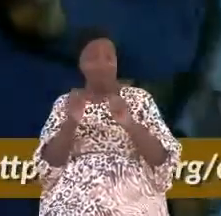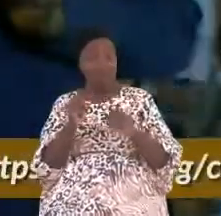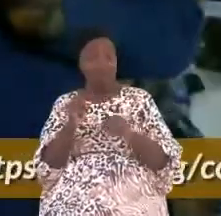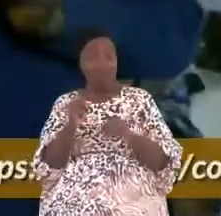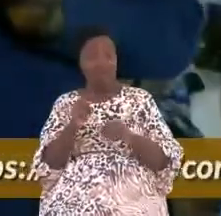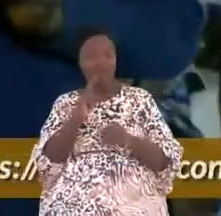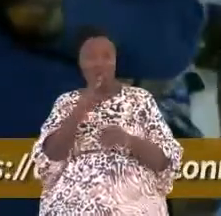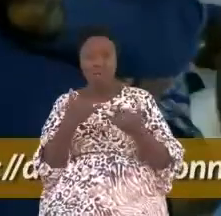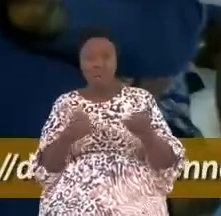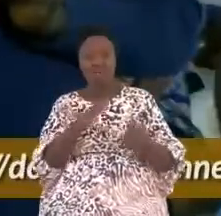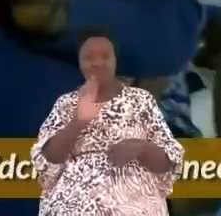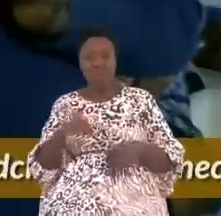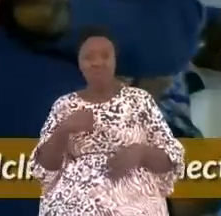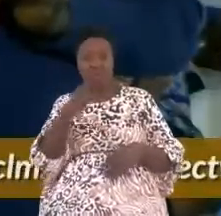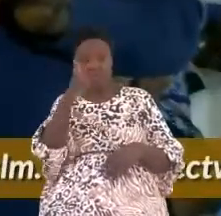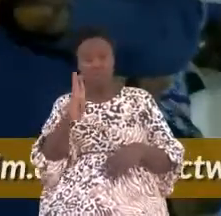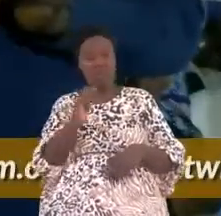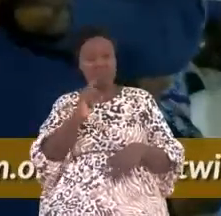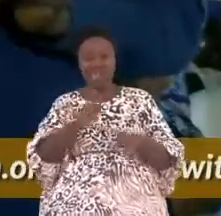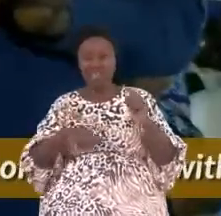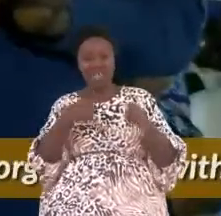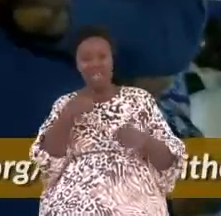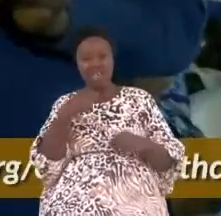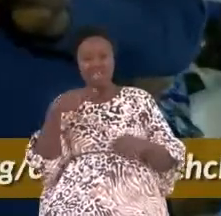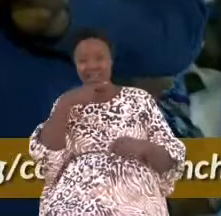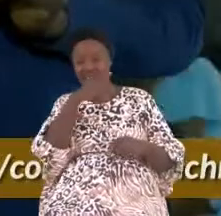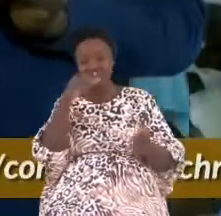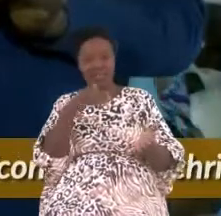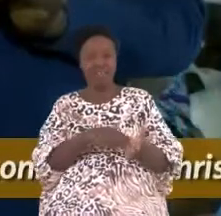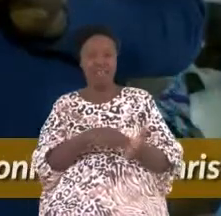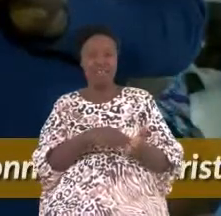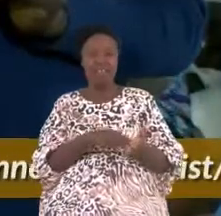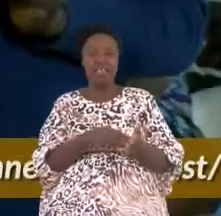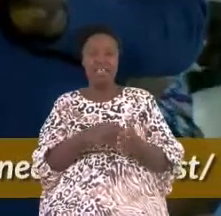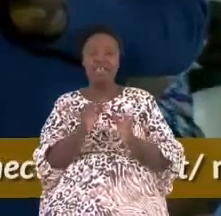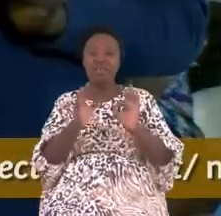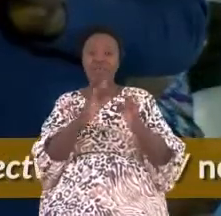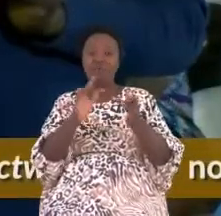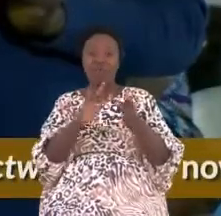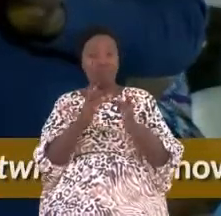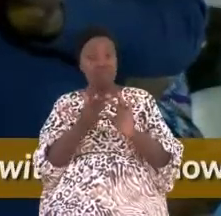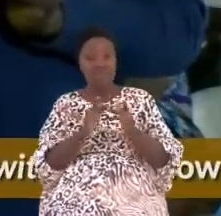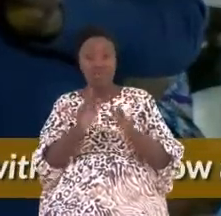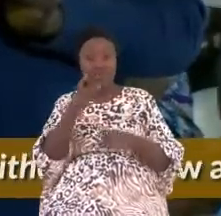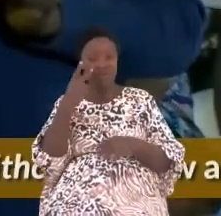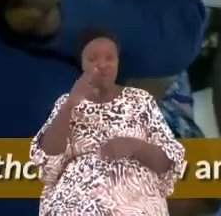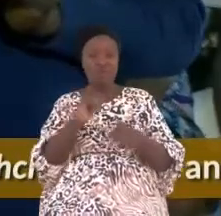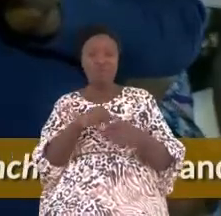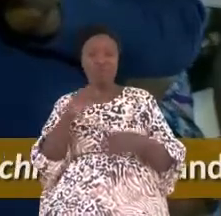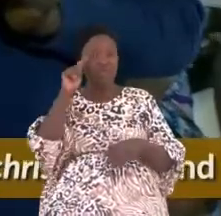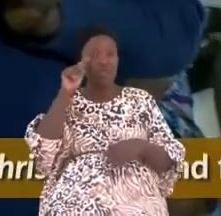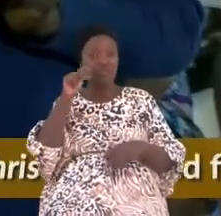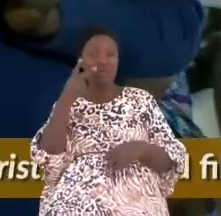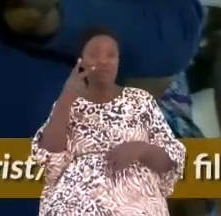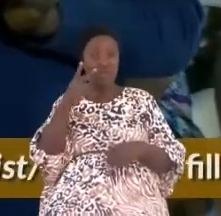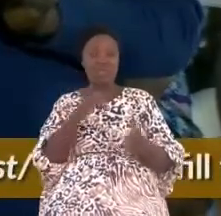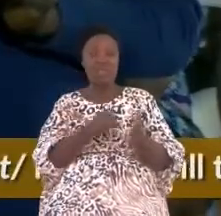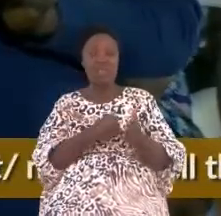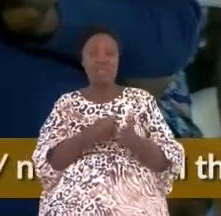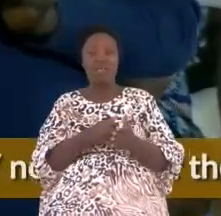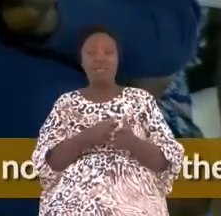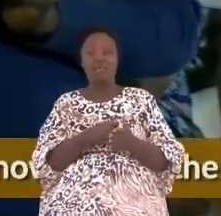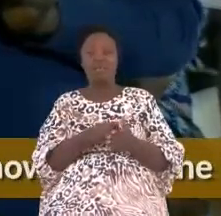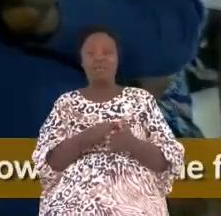clearly if you are online you will see on the screen you will click the website